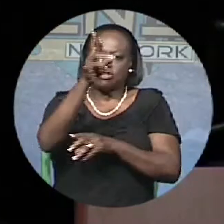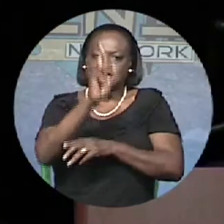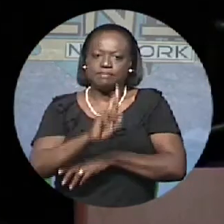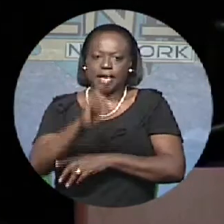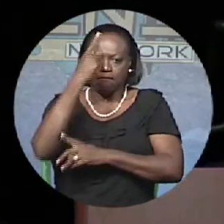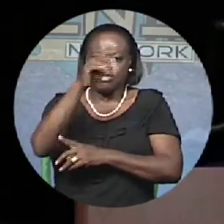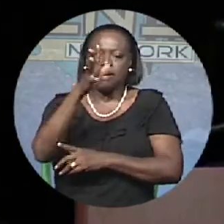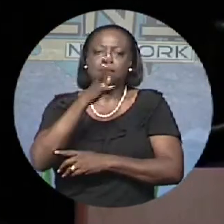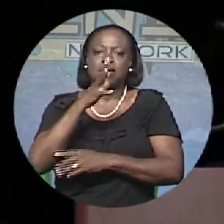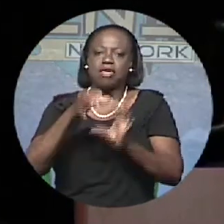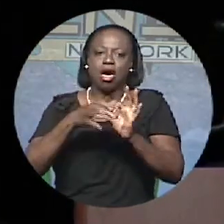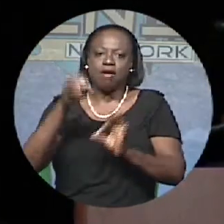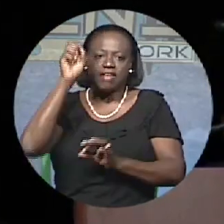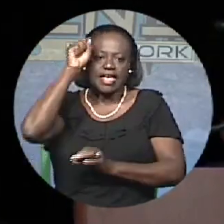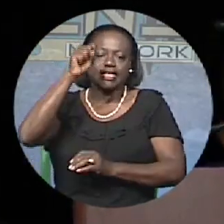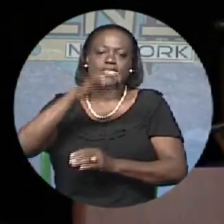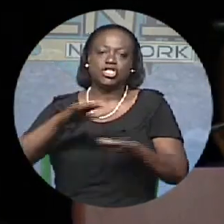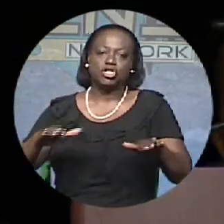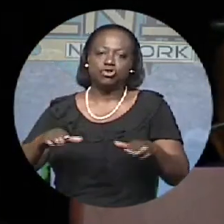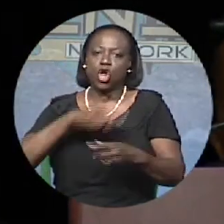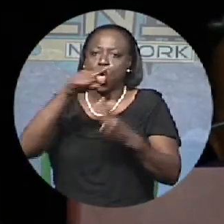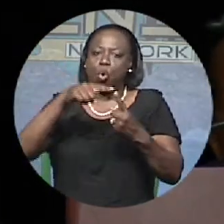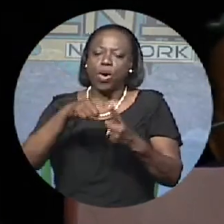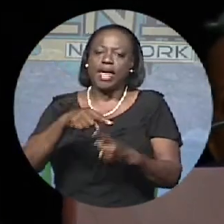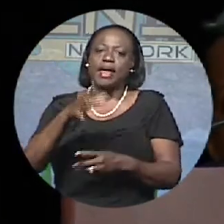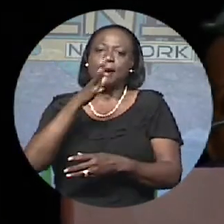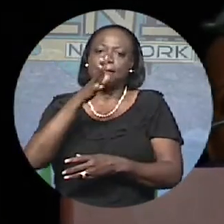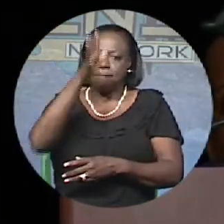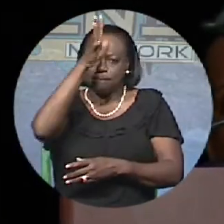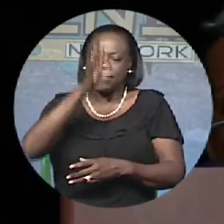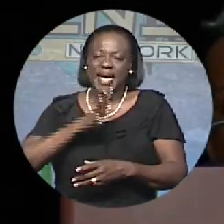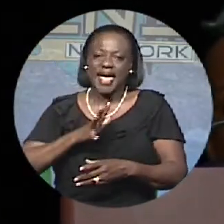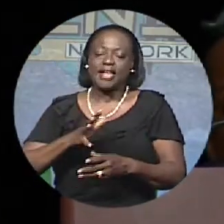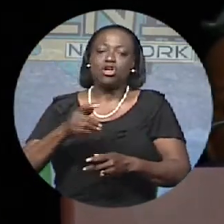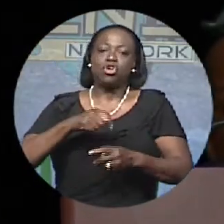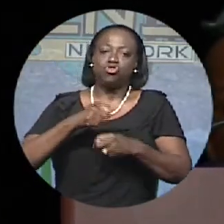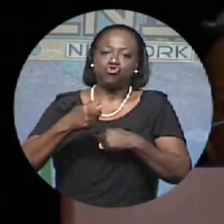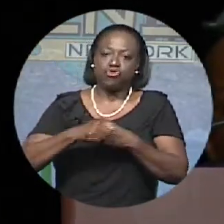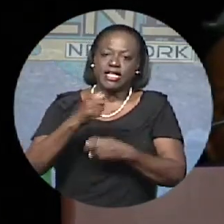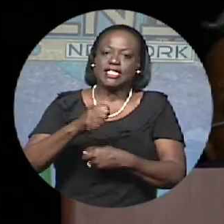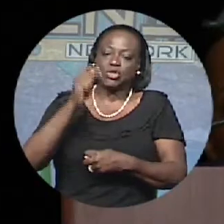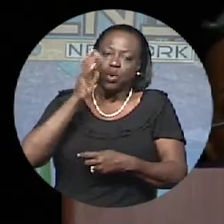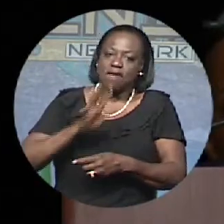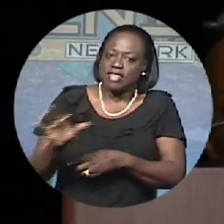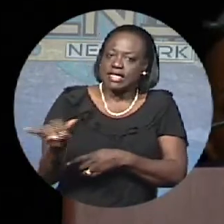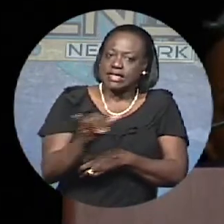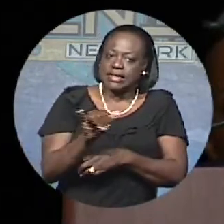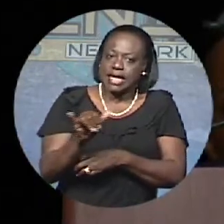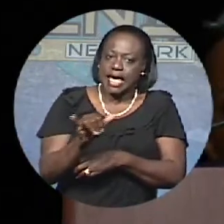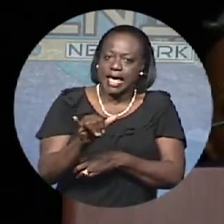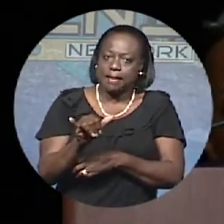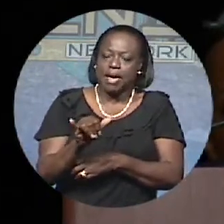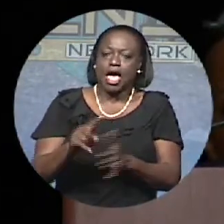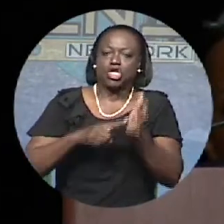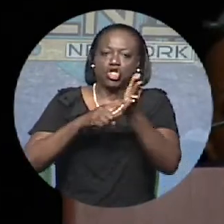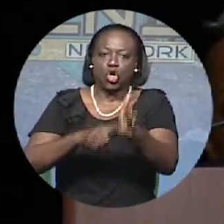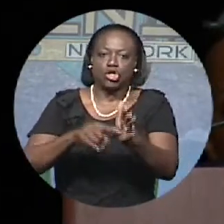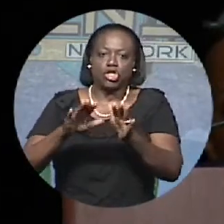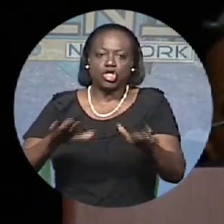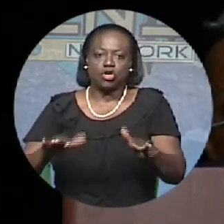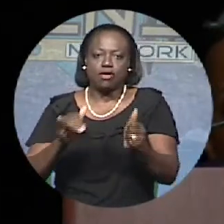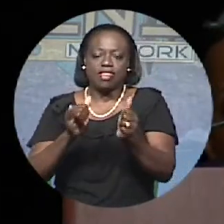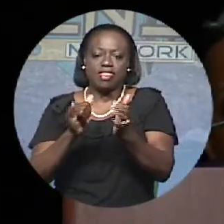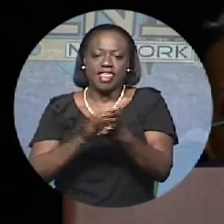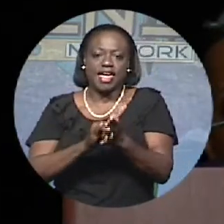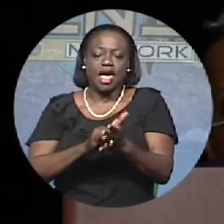of his children. When a man treats his wife as his equal, shows his children that her contributions